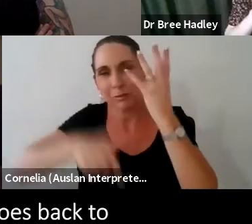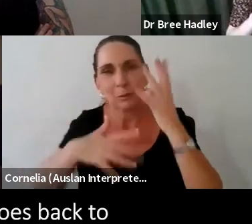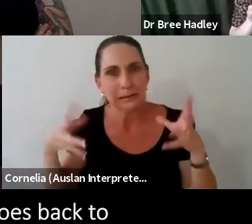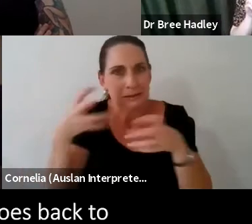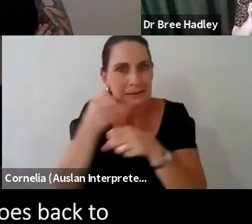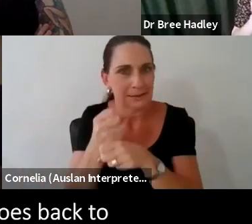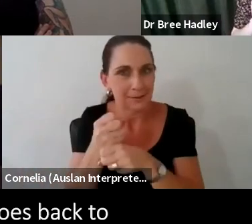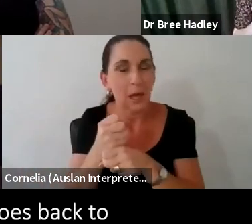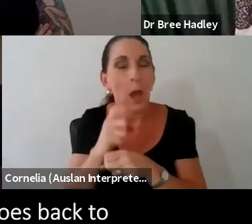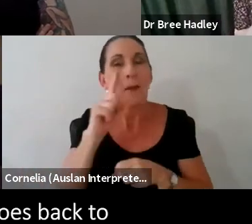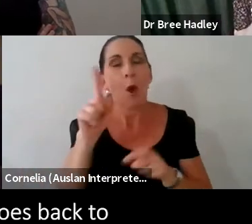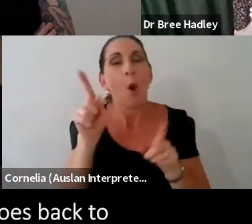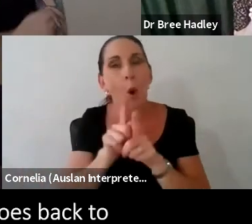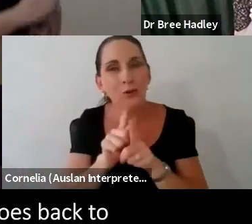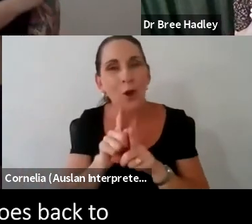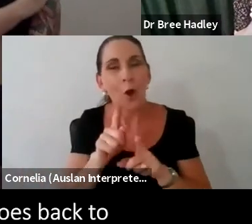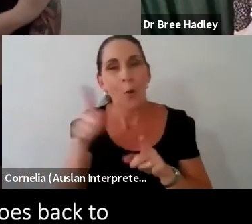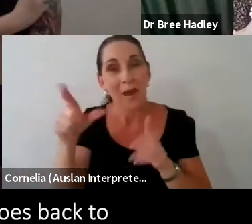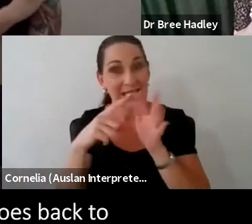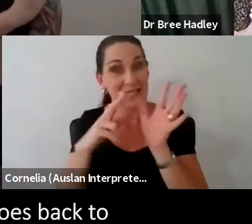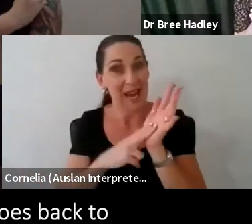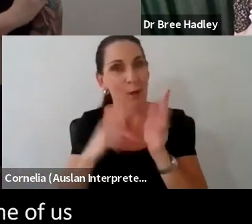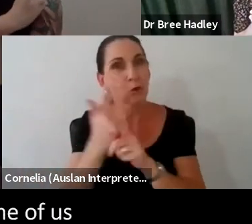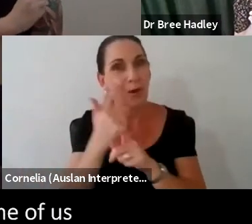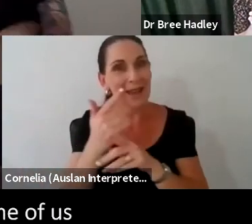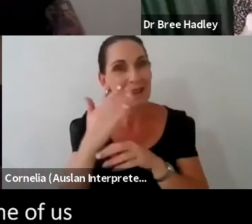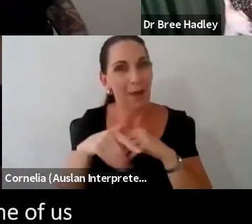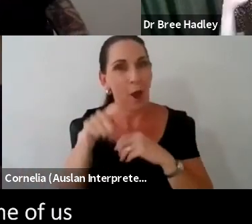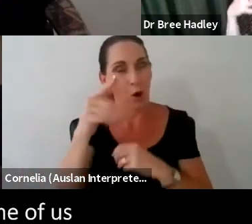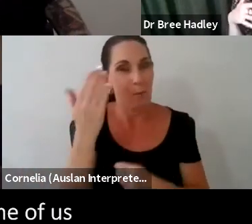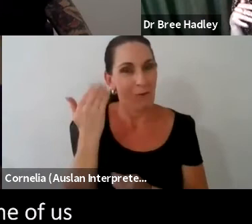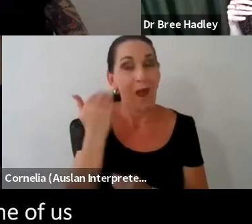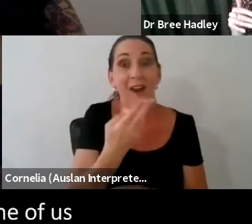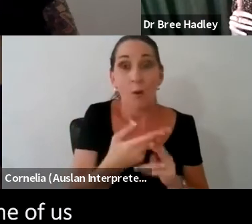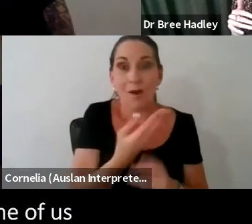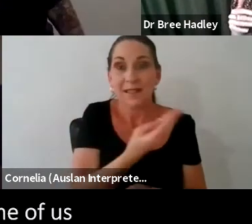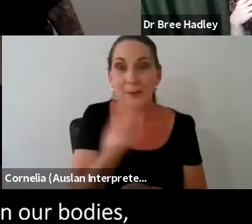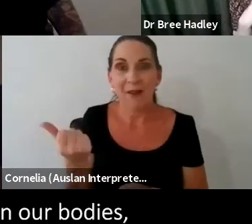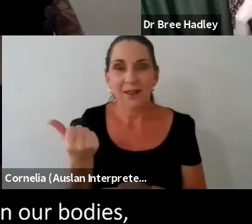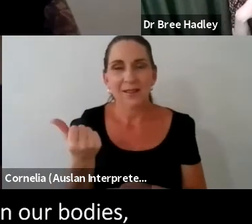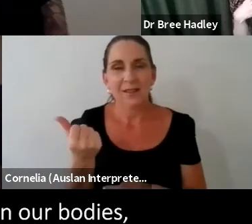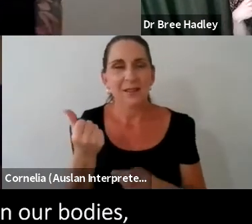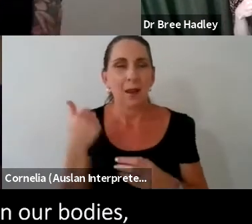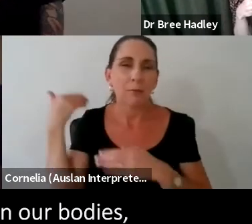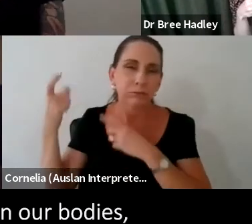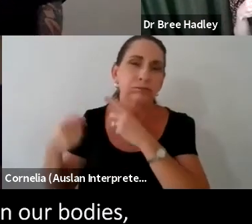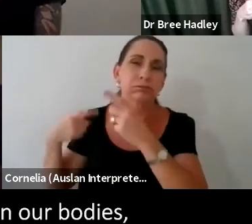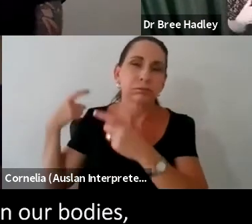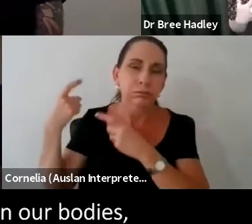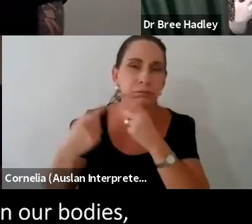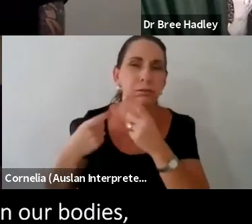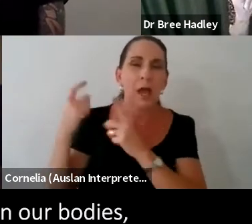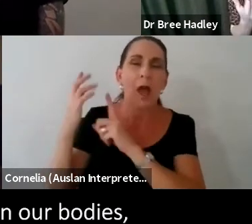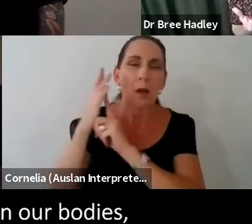goes back to what Dan was just talking about, that for some of us, the long history of oppression that we live in our